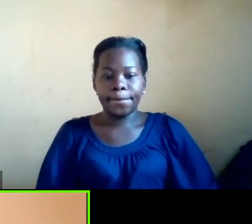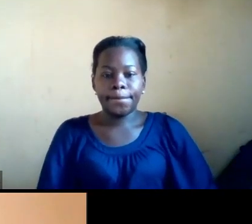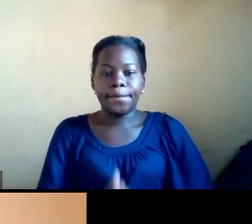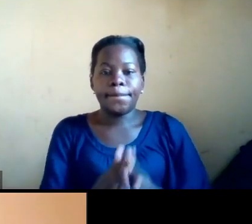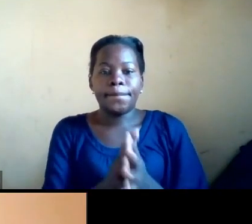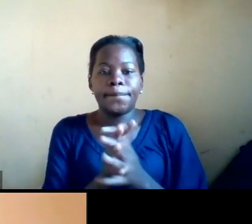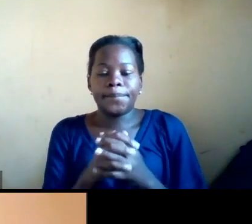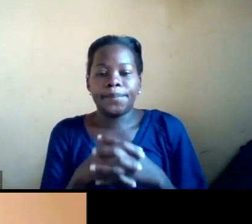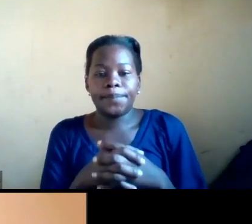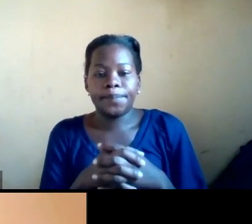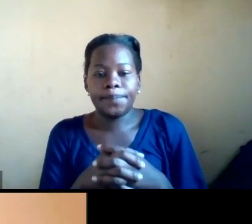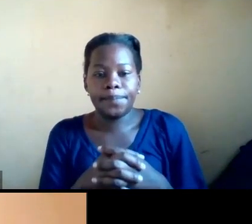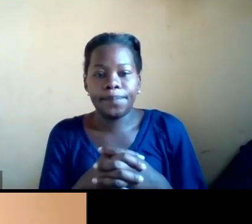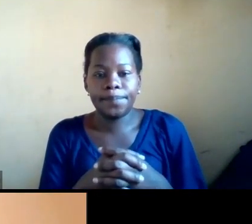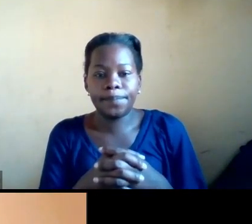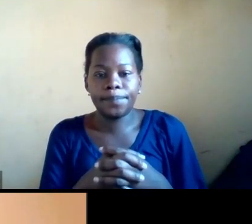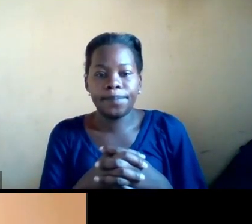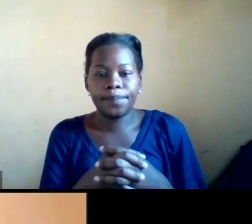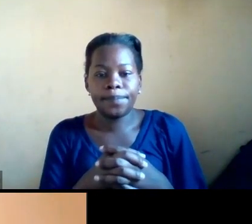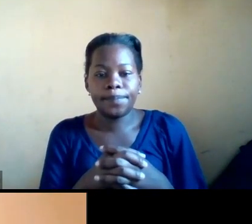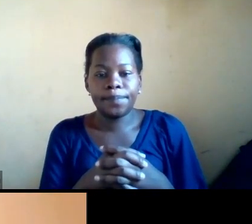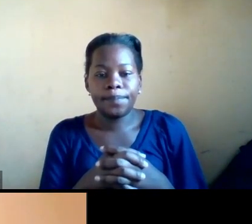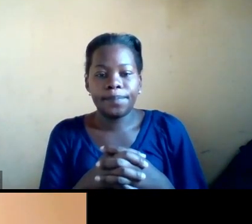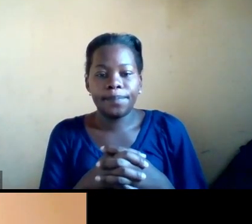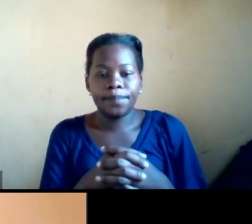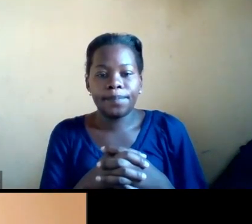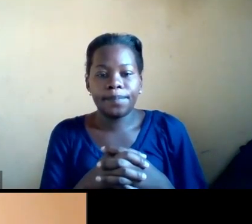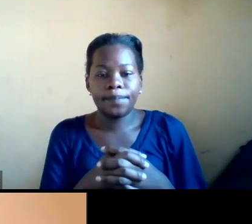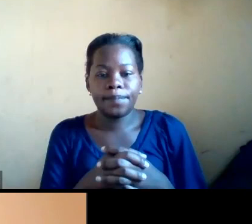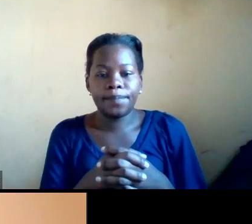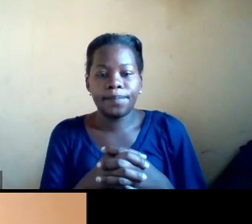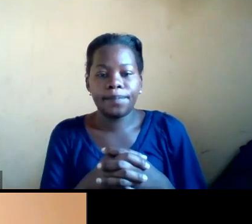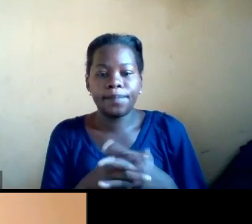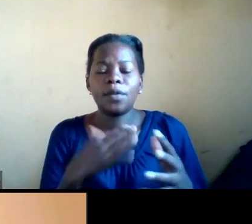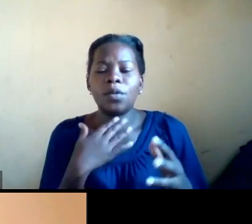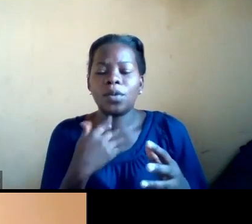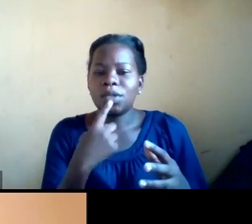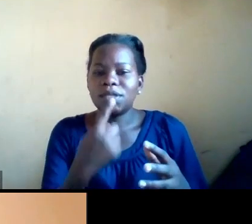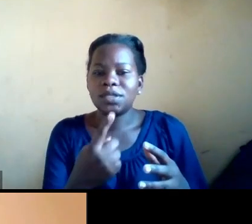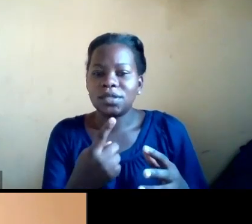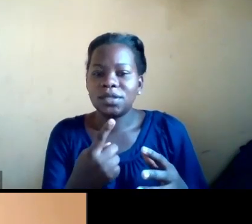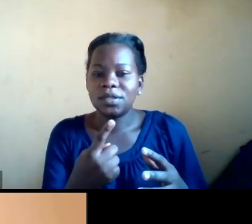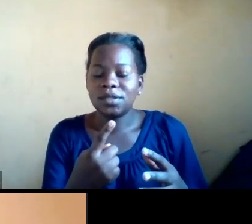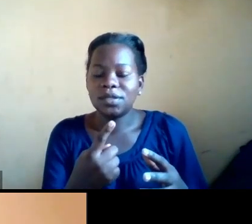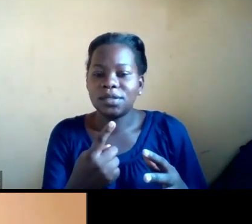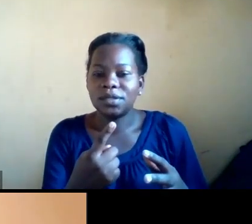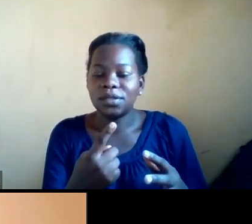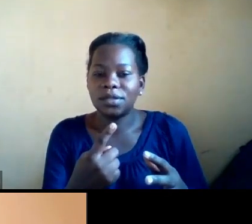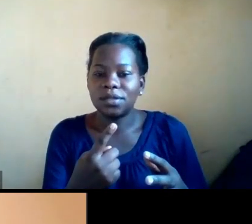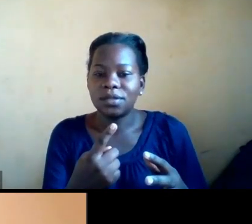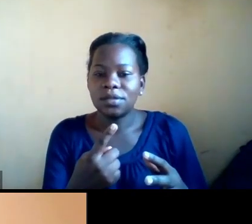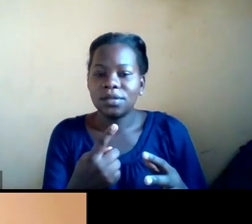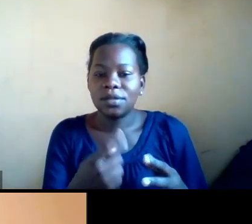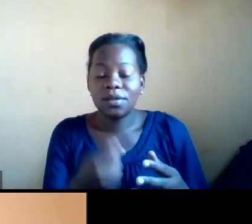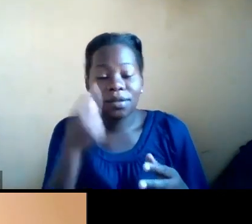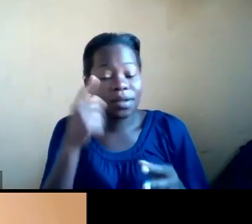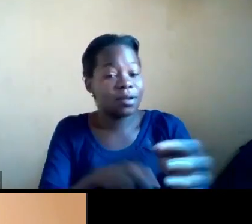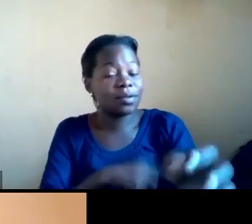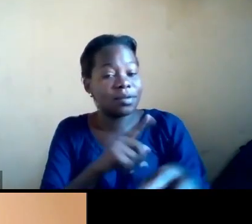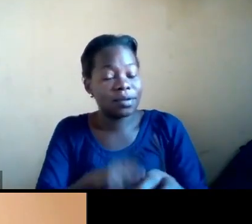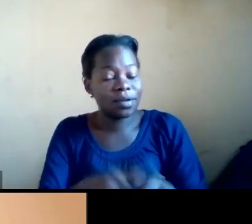now, however, yes. I was going to say, I've known Mugi long enough to know that his passion